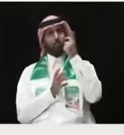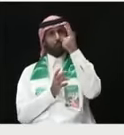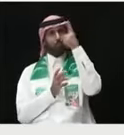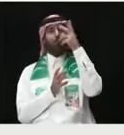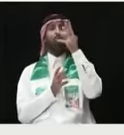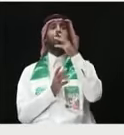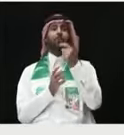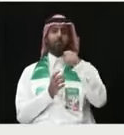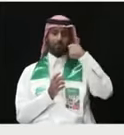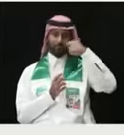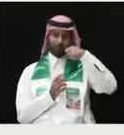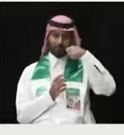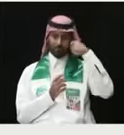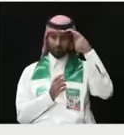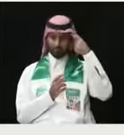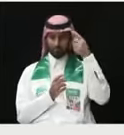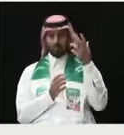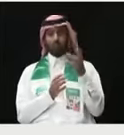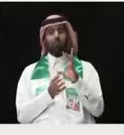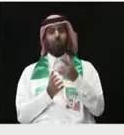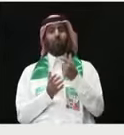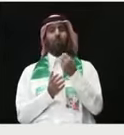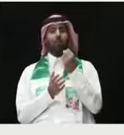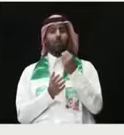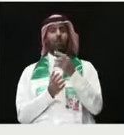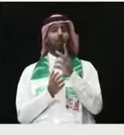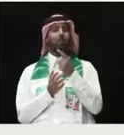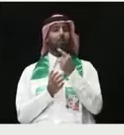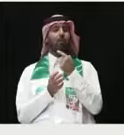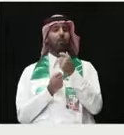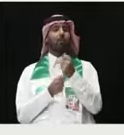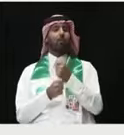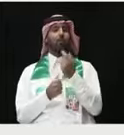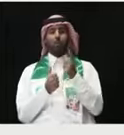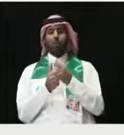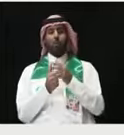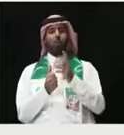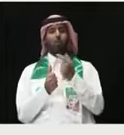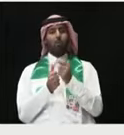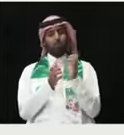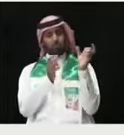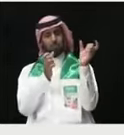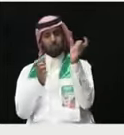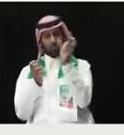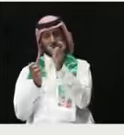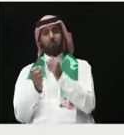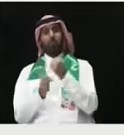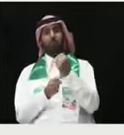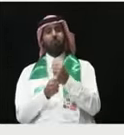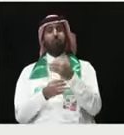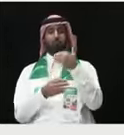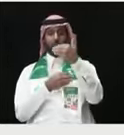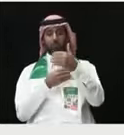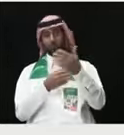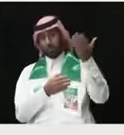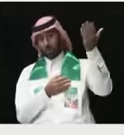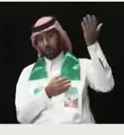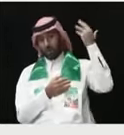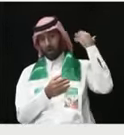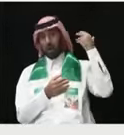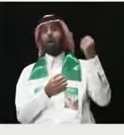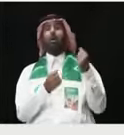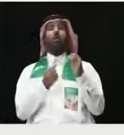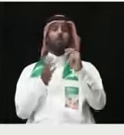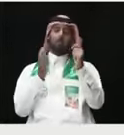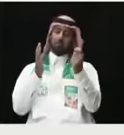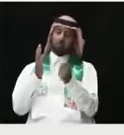3. Prayed. 4. Another action. 1 follow the other. Yesterday we wrote